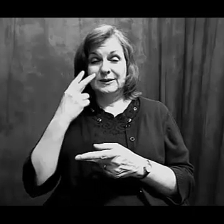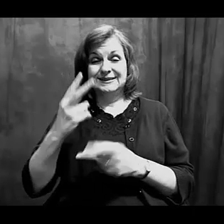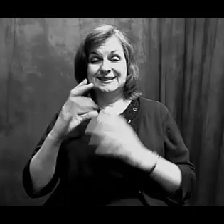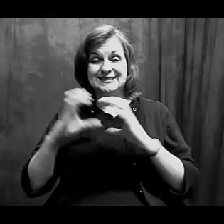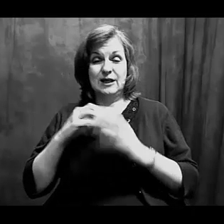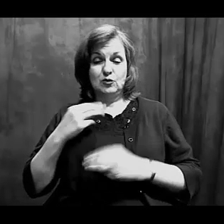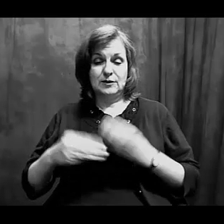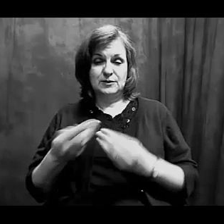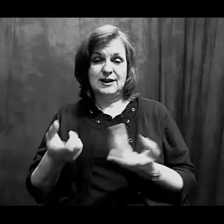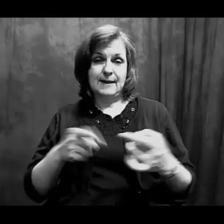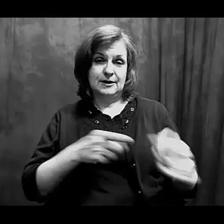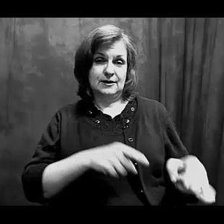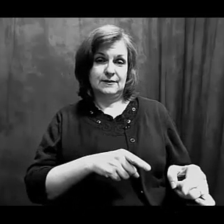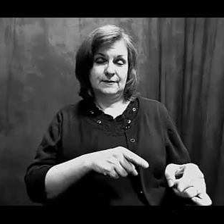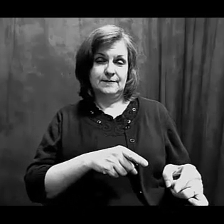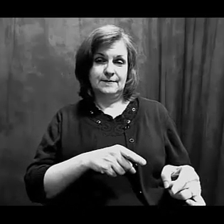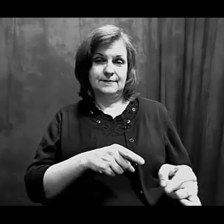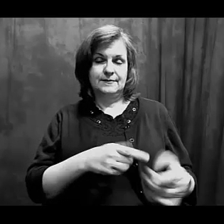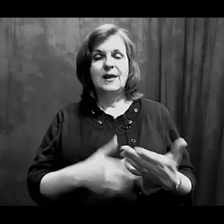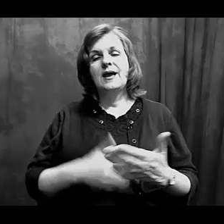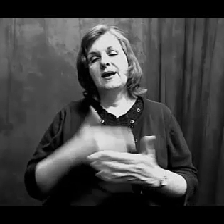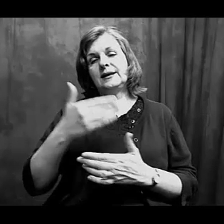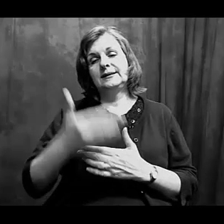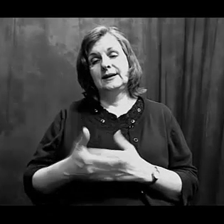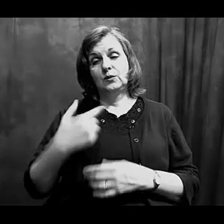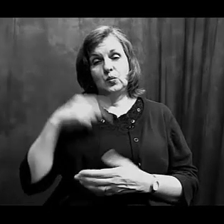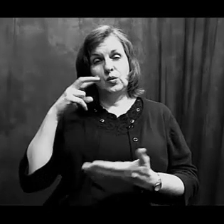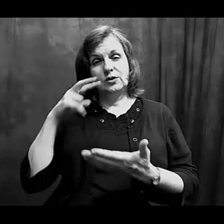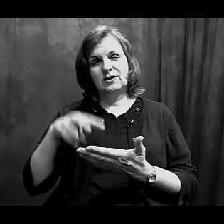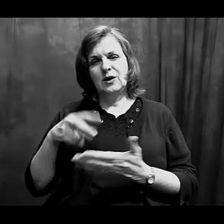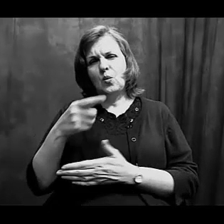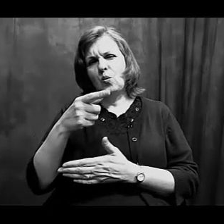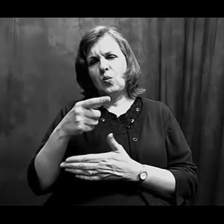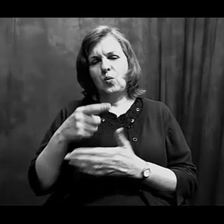place we see things going on with cell respiration.